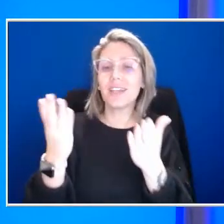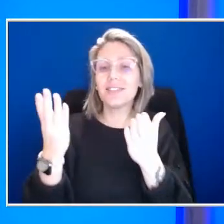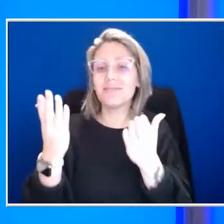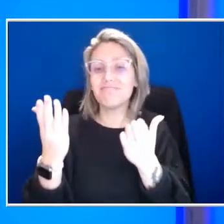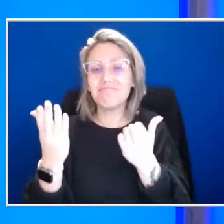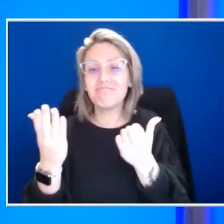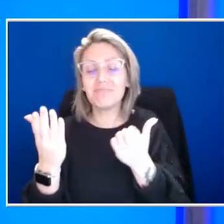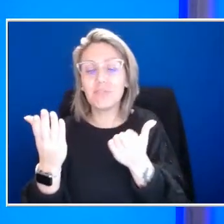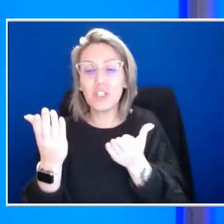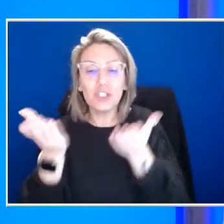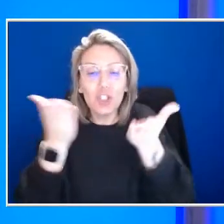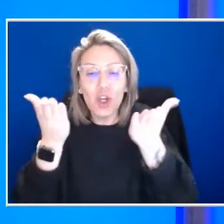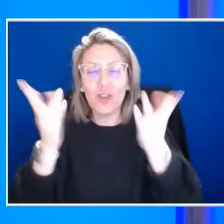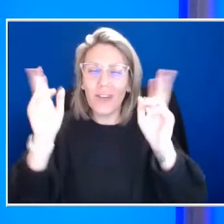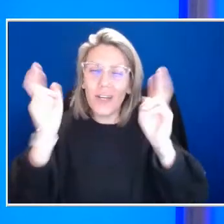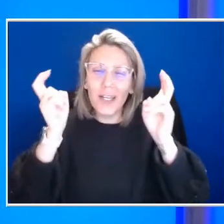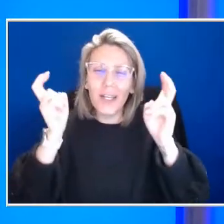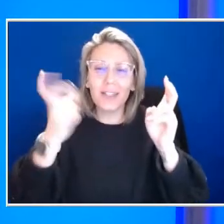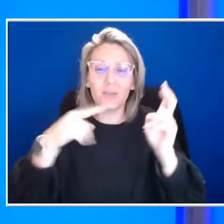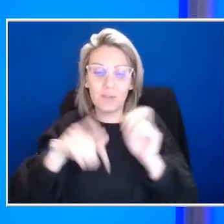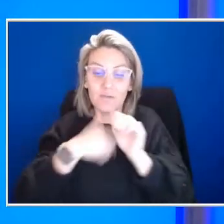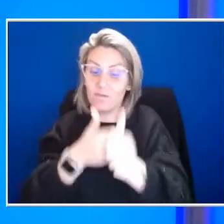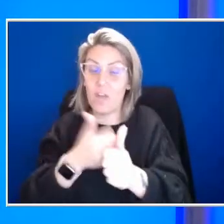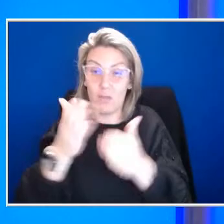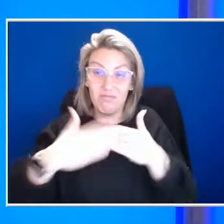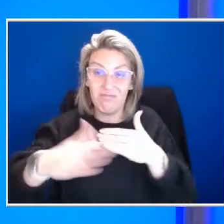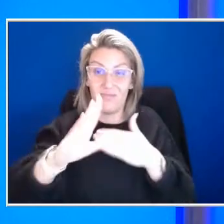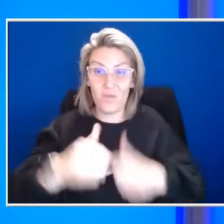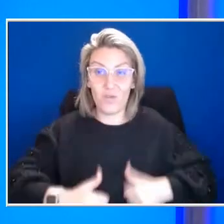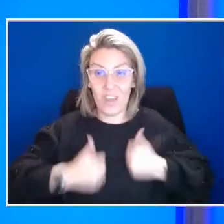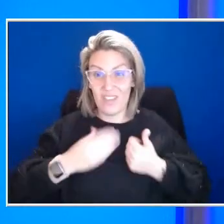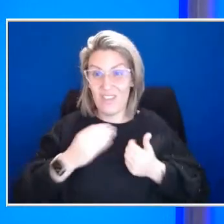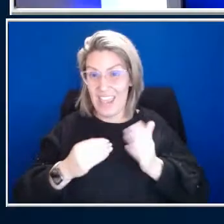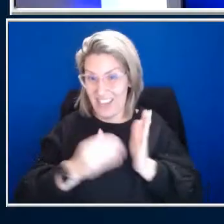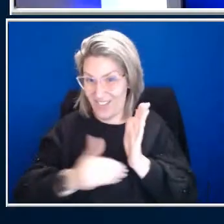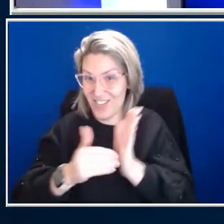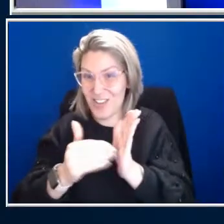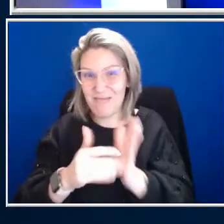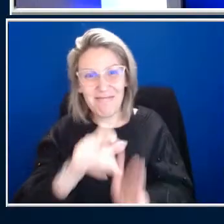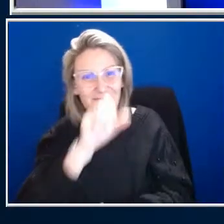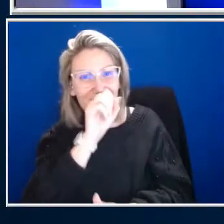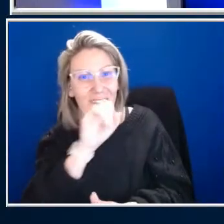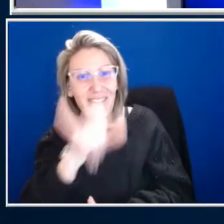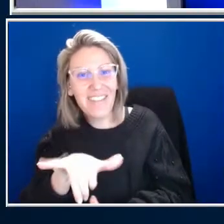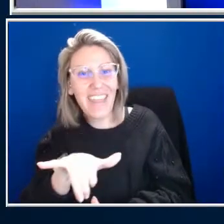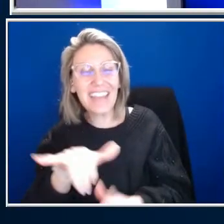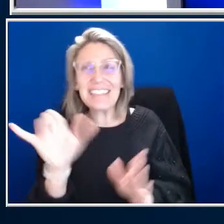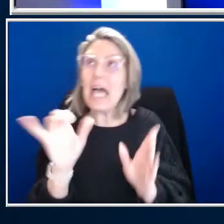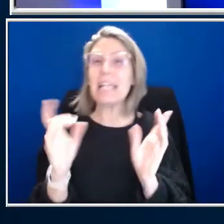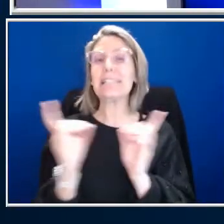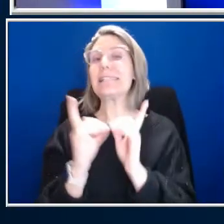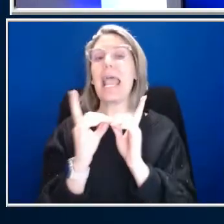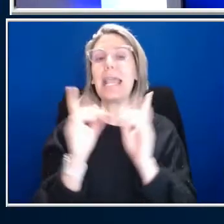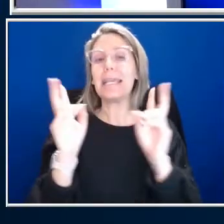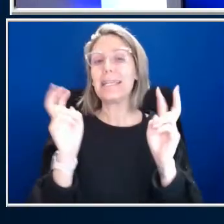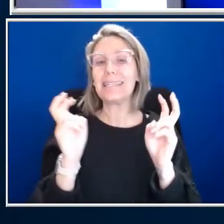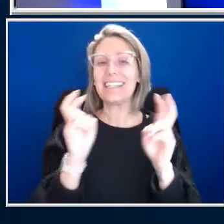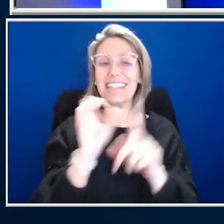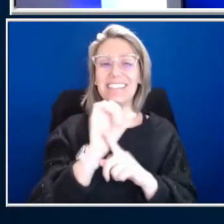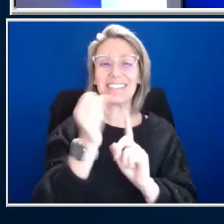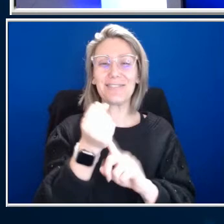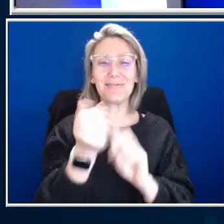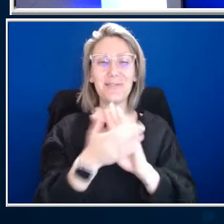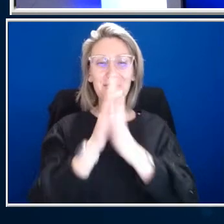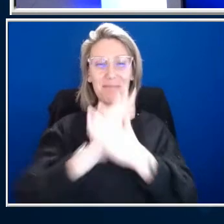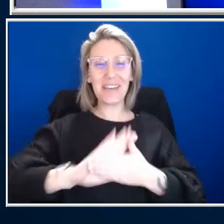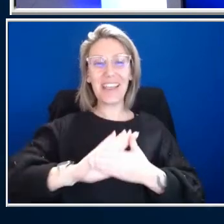you. We really follow them for the rest of their life, and very frequently. I love that. Yeah. It's a dating situation that turns into a lifelong,